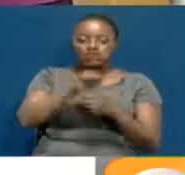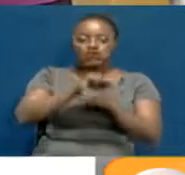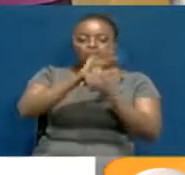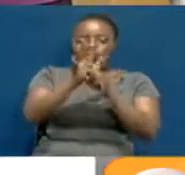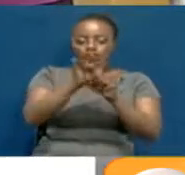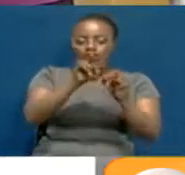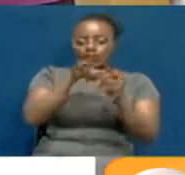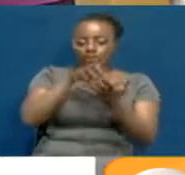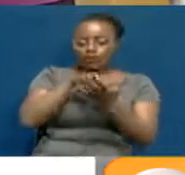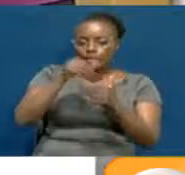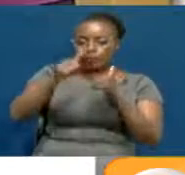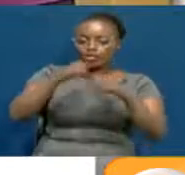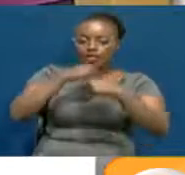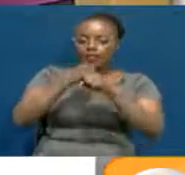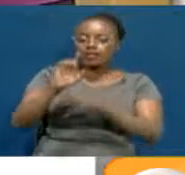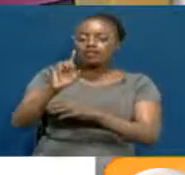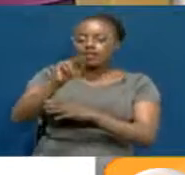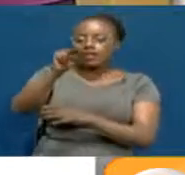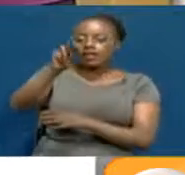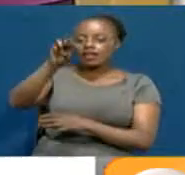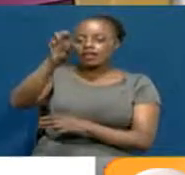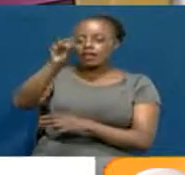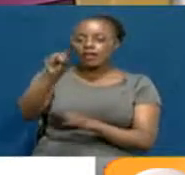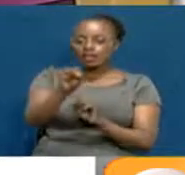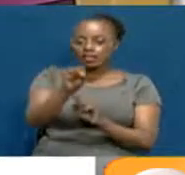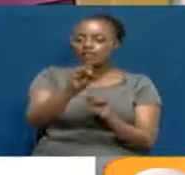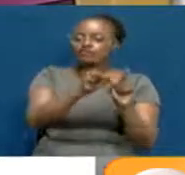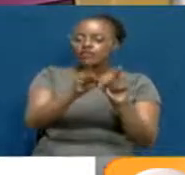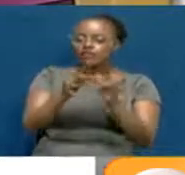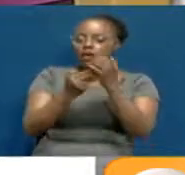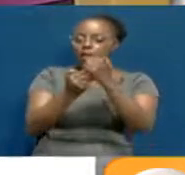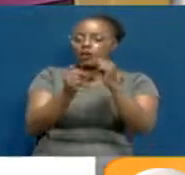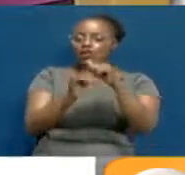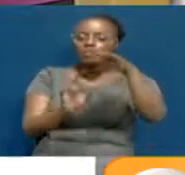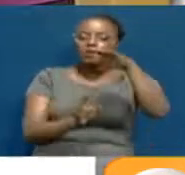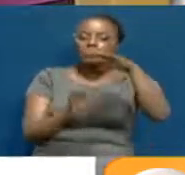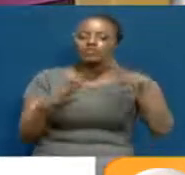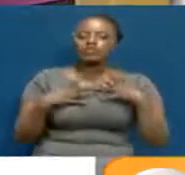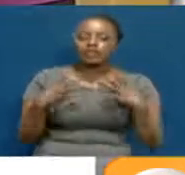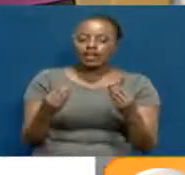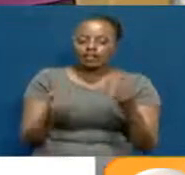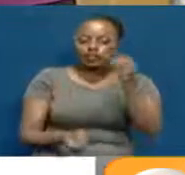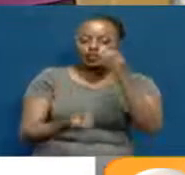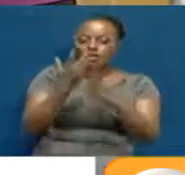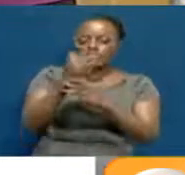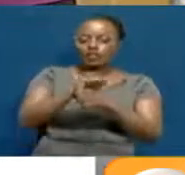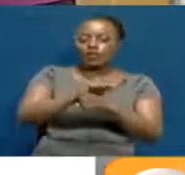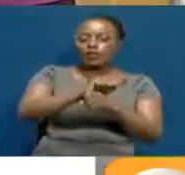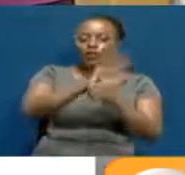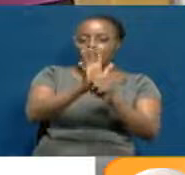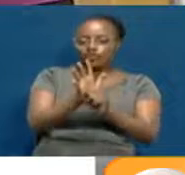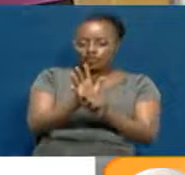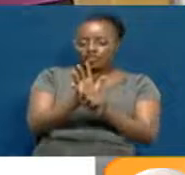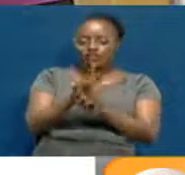a scenario that has forced the Nairobi Metropolitan Services, in partnership with the Ministry of Health, to launch the